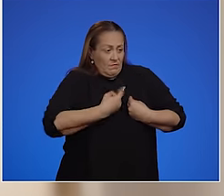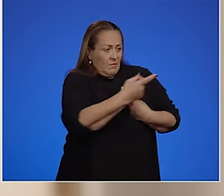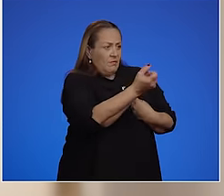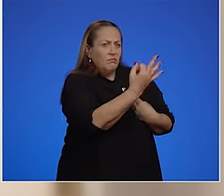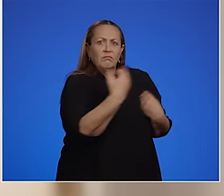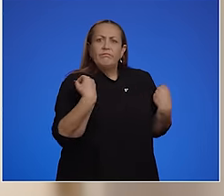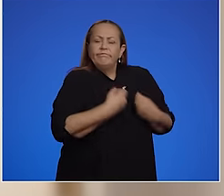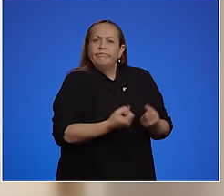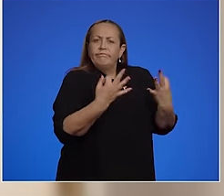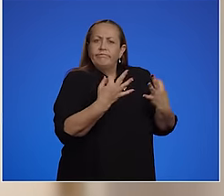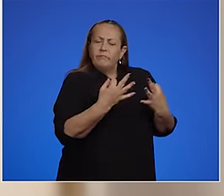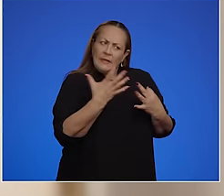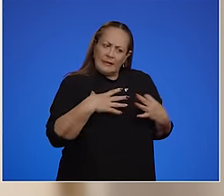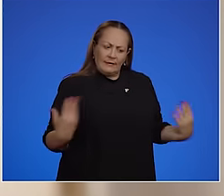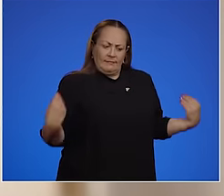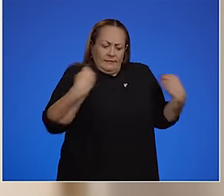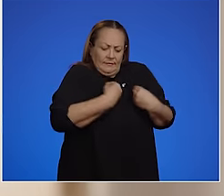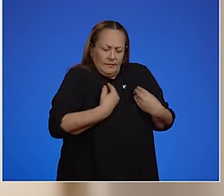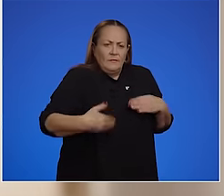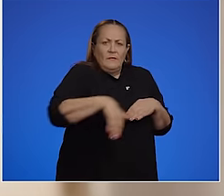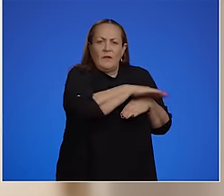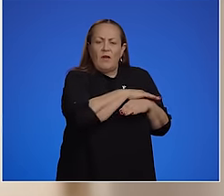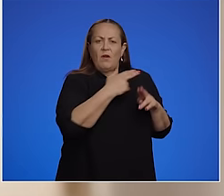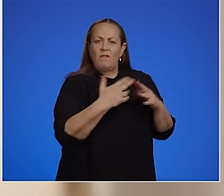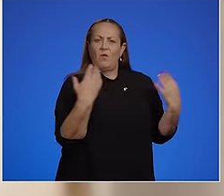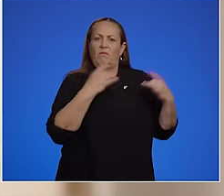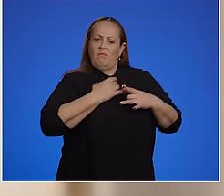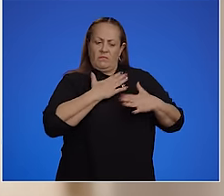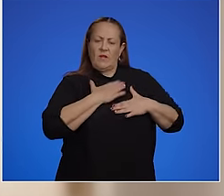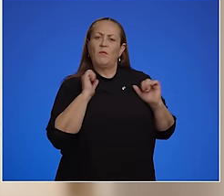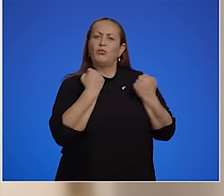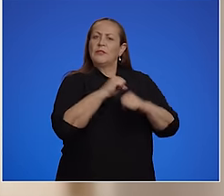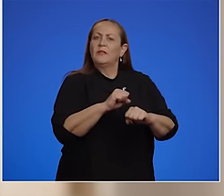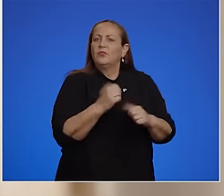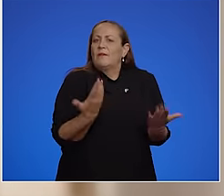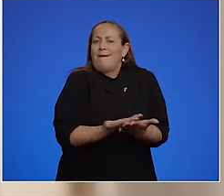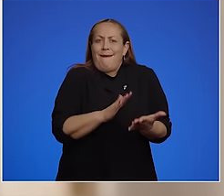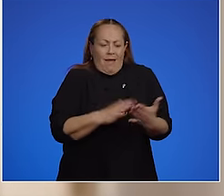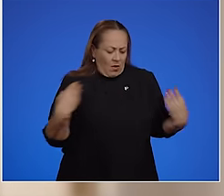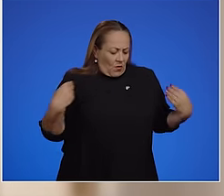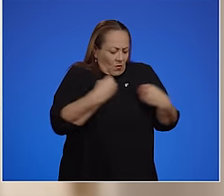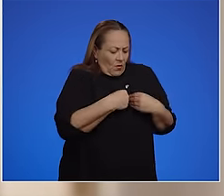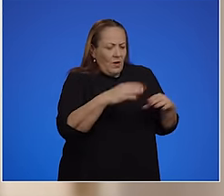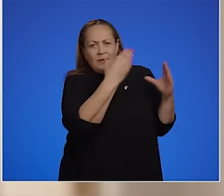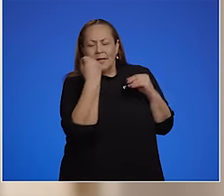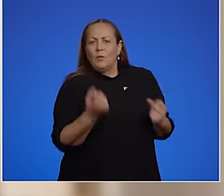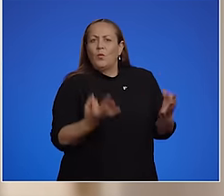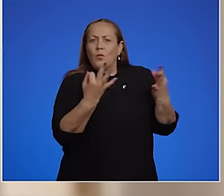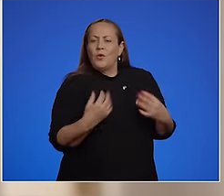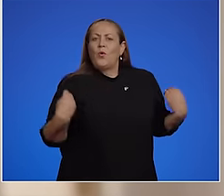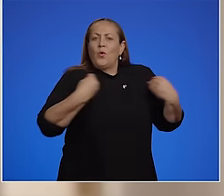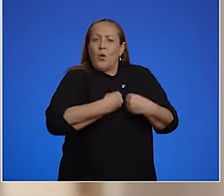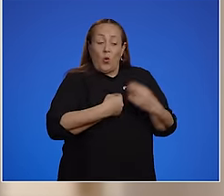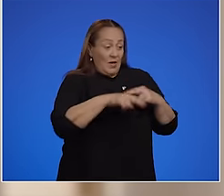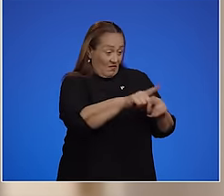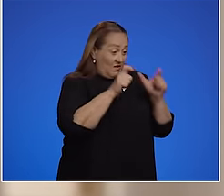has. It is the cloak he wraps his body in. What else would he sleep in? If he